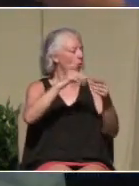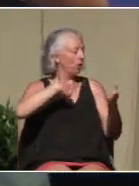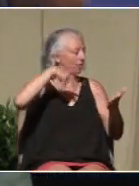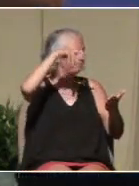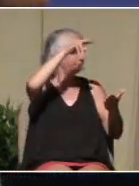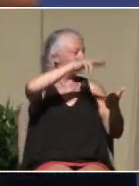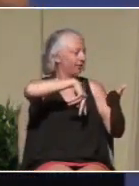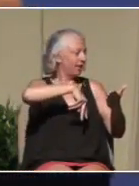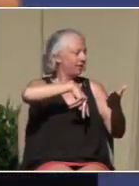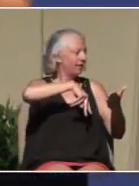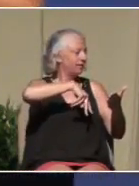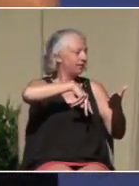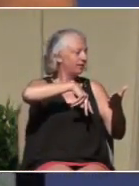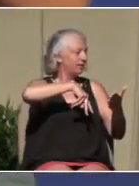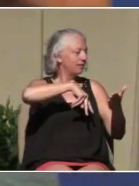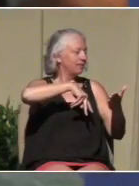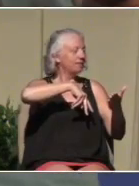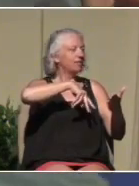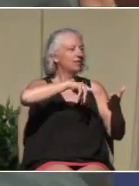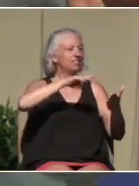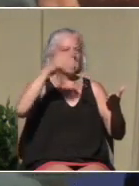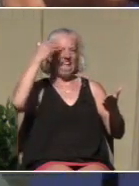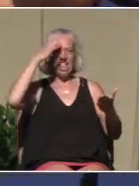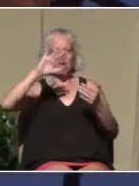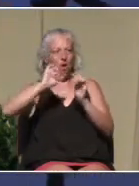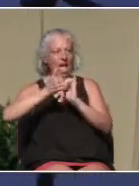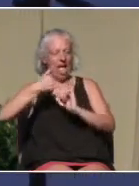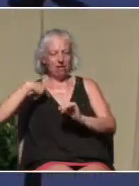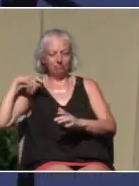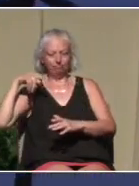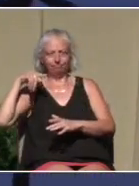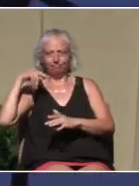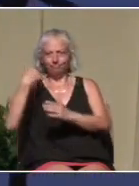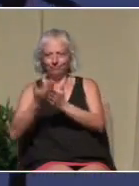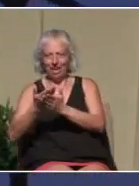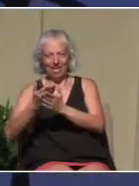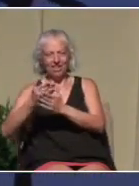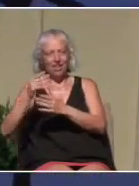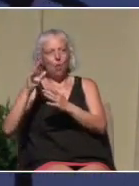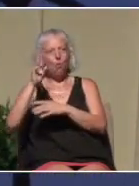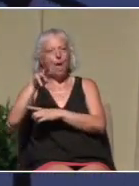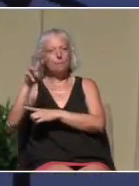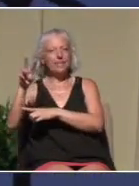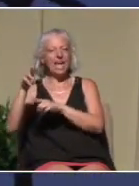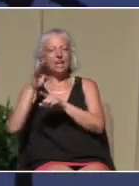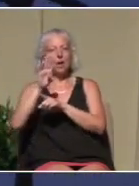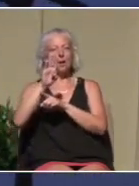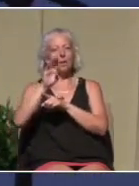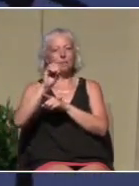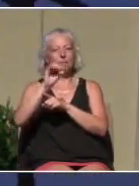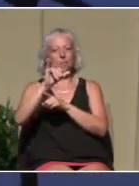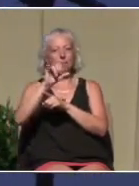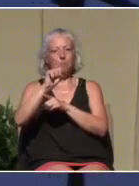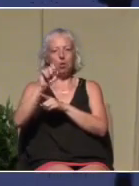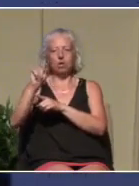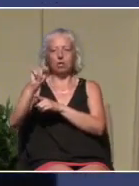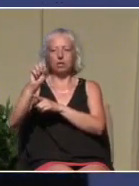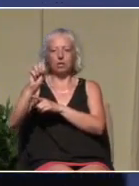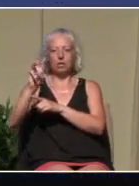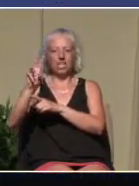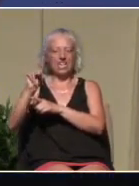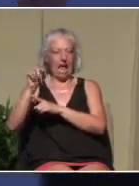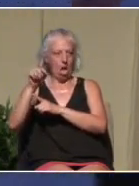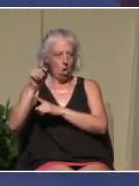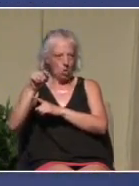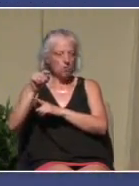I found myself on the Boys Town website. Boys Town is much more than this, but in the early